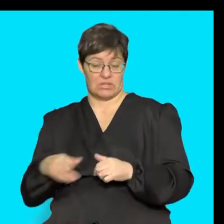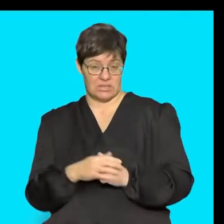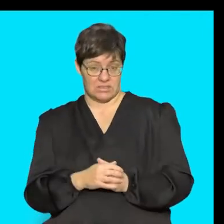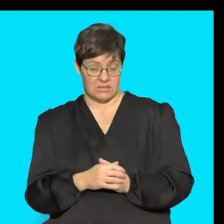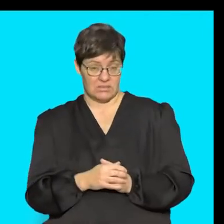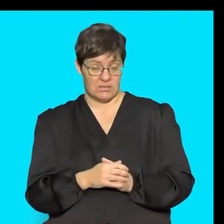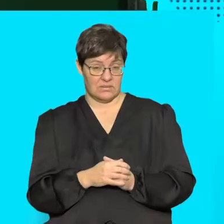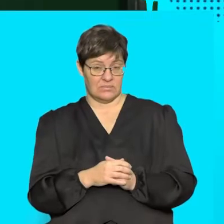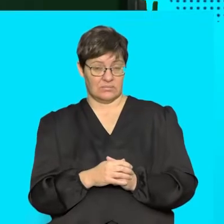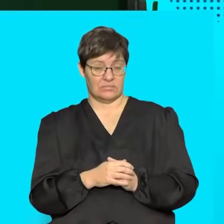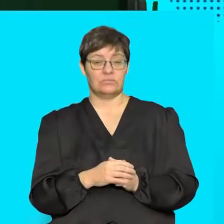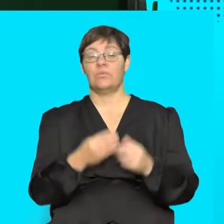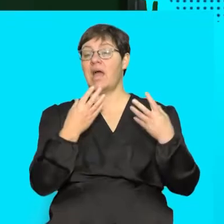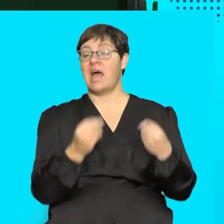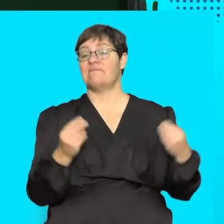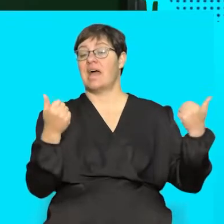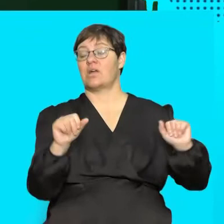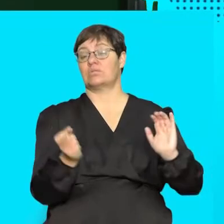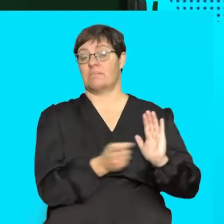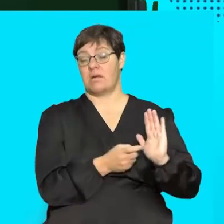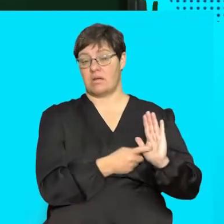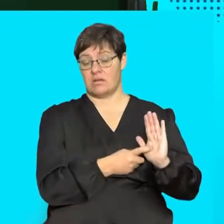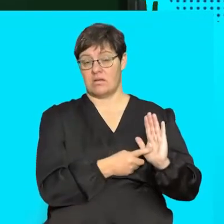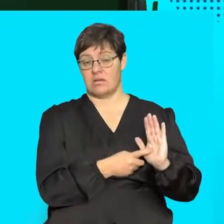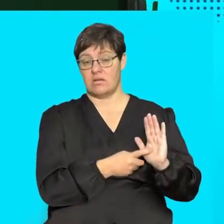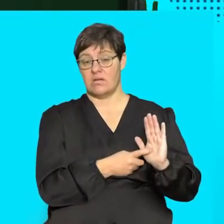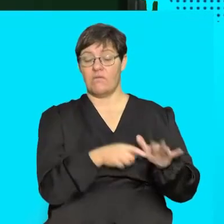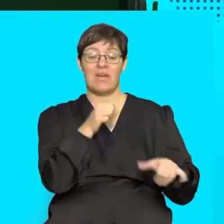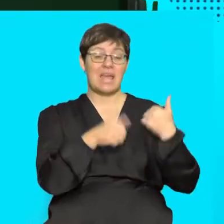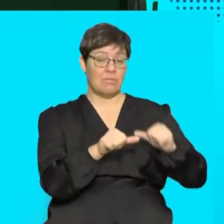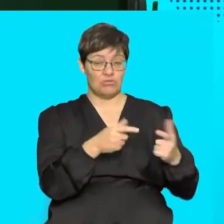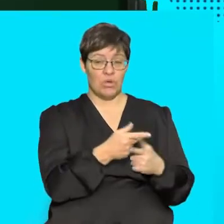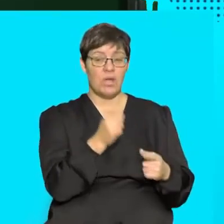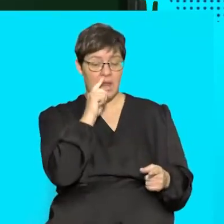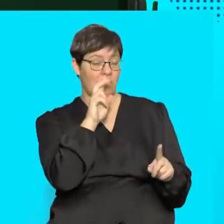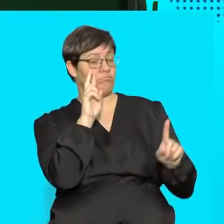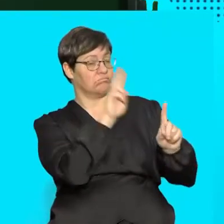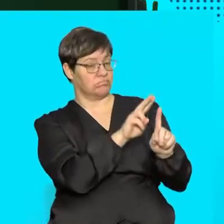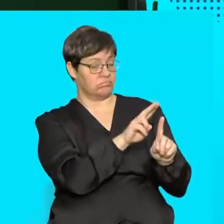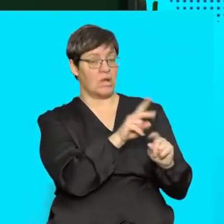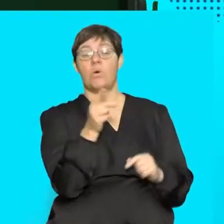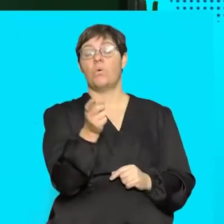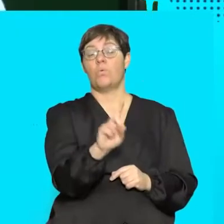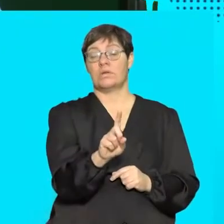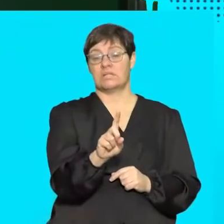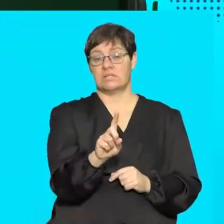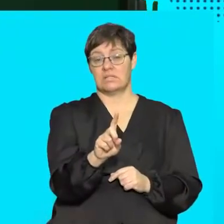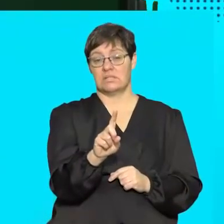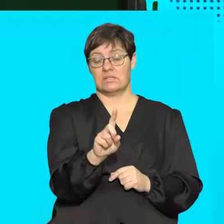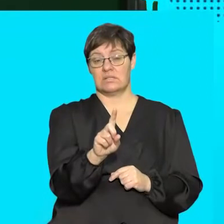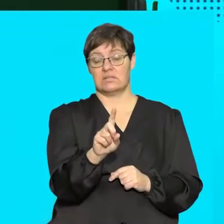we have the accounting mark, the chemistry marks, we can predict what is there.